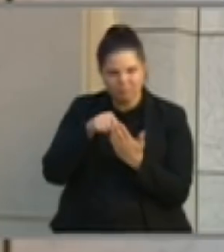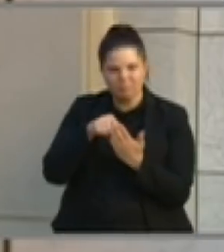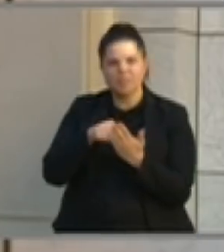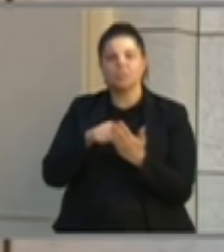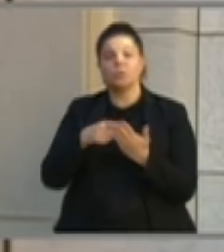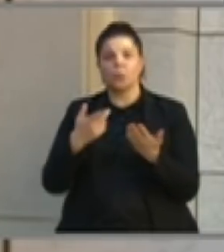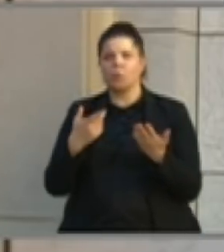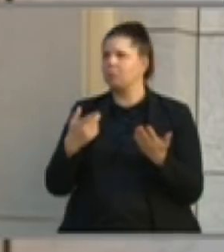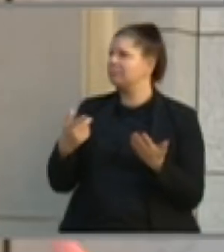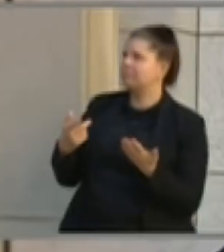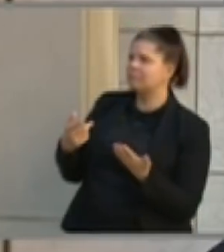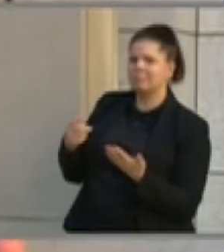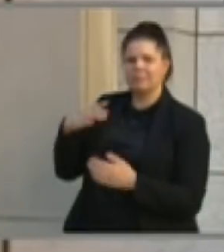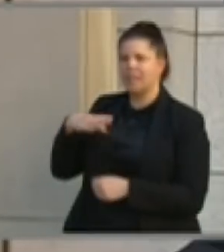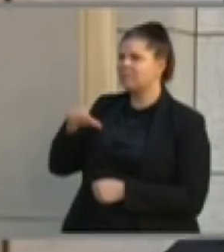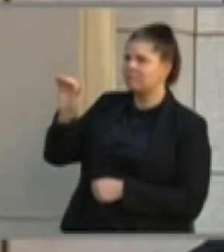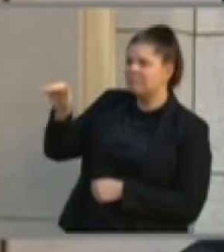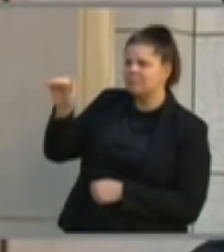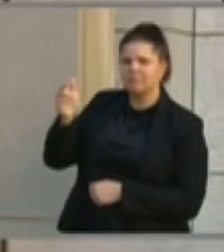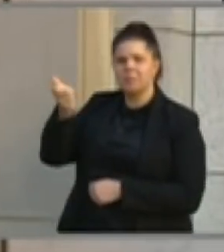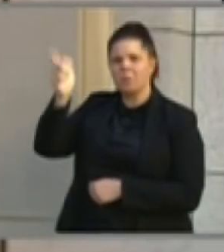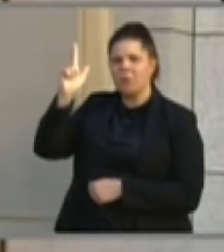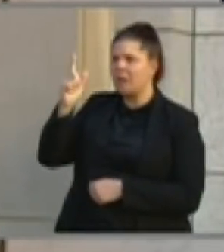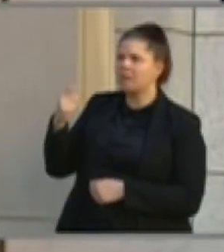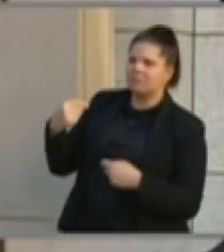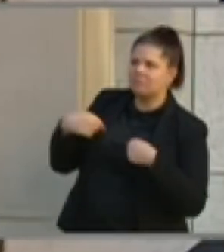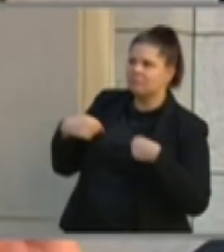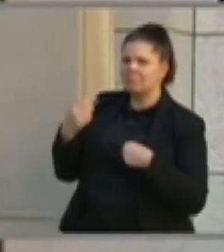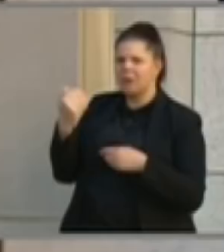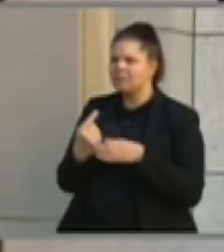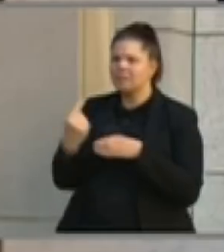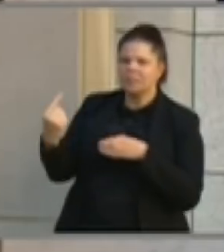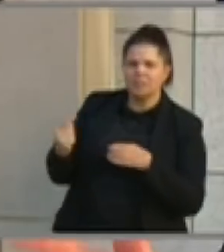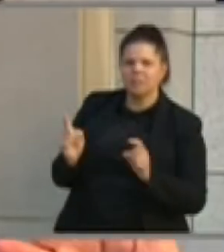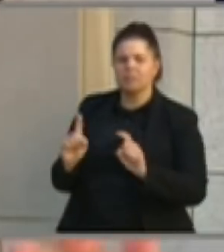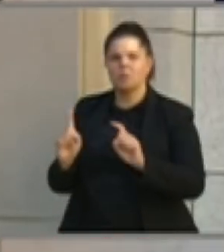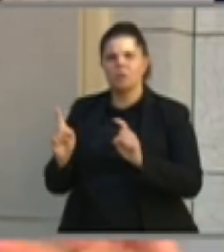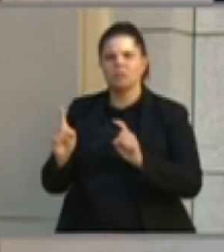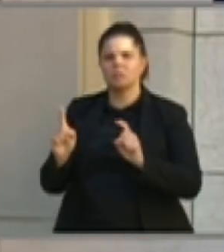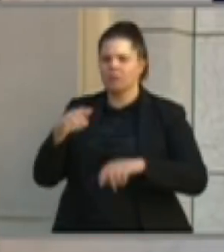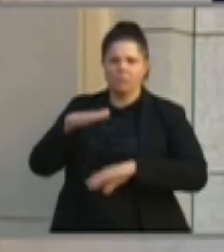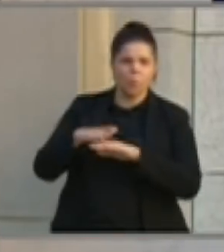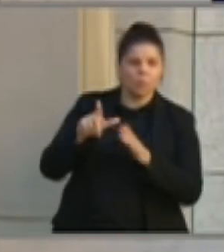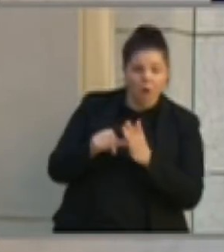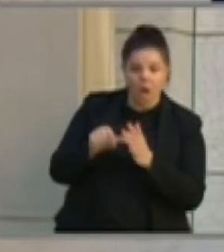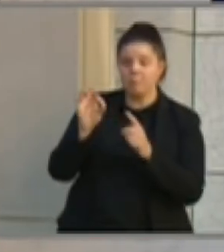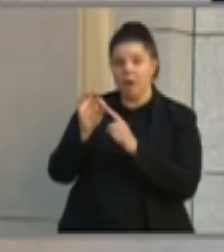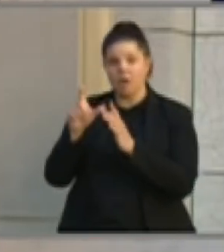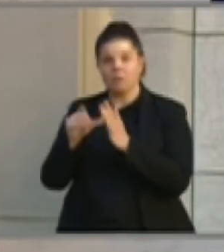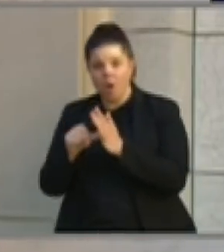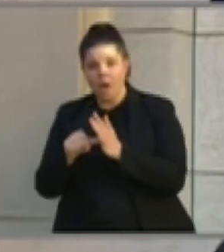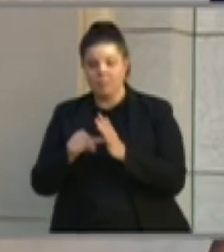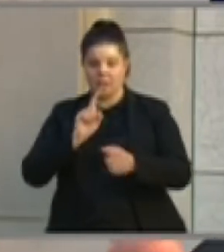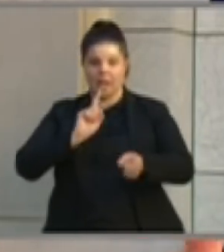making contact with their employer if they fit into the categories that the Treasurer has outlined, full-time, part-time and casual for more than 12 months,